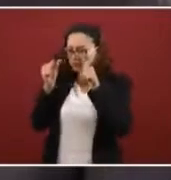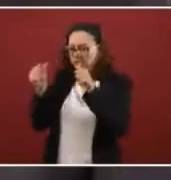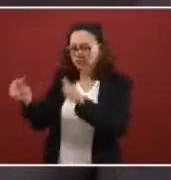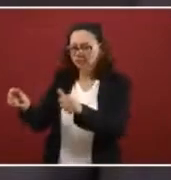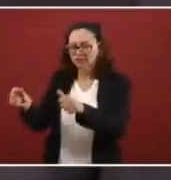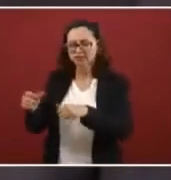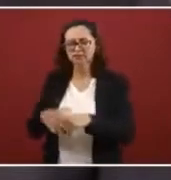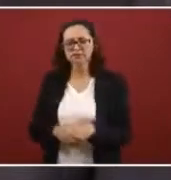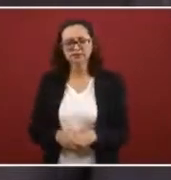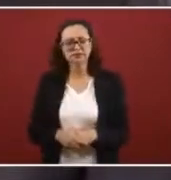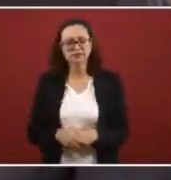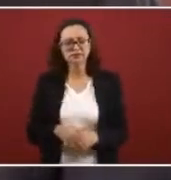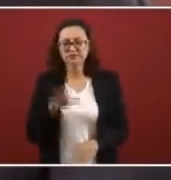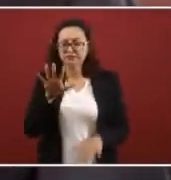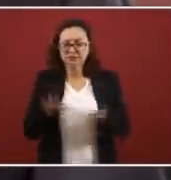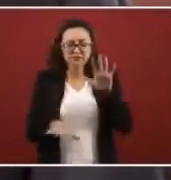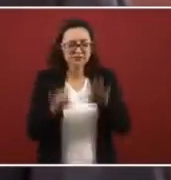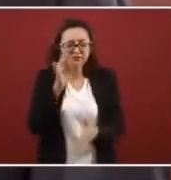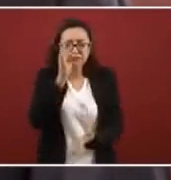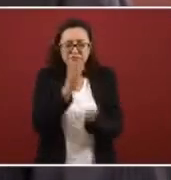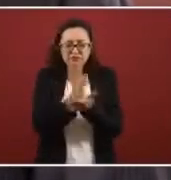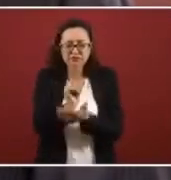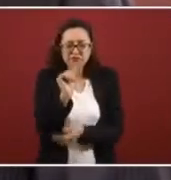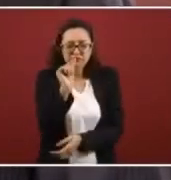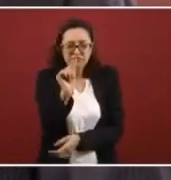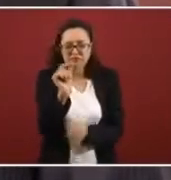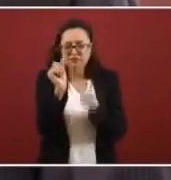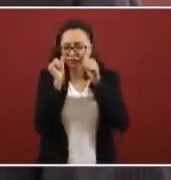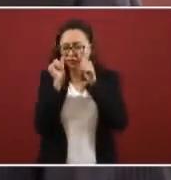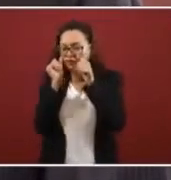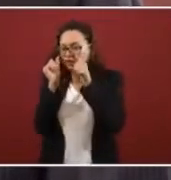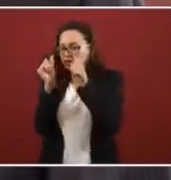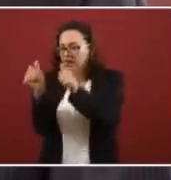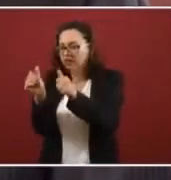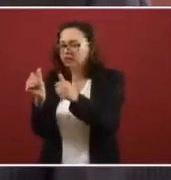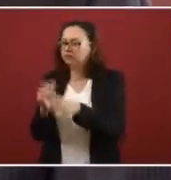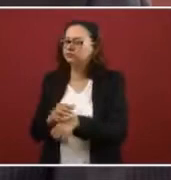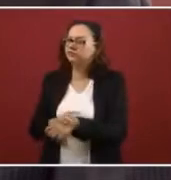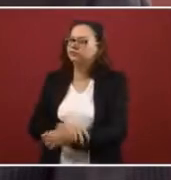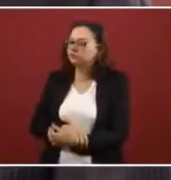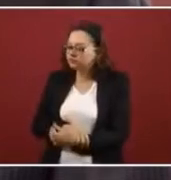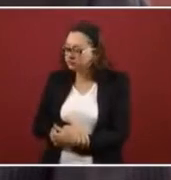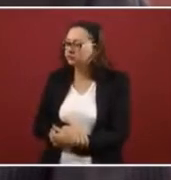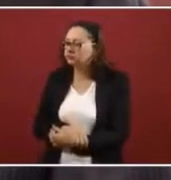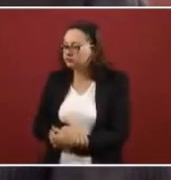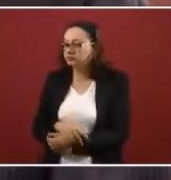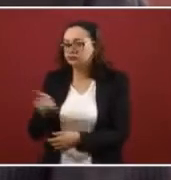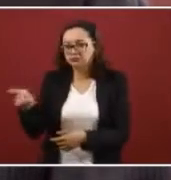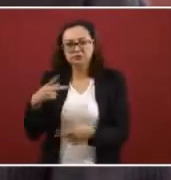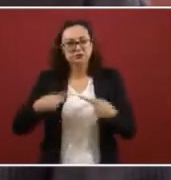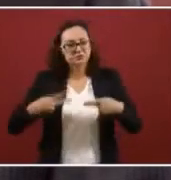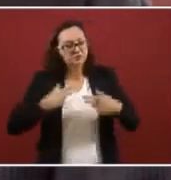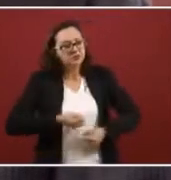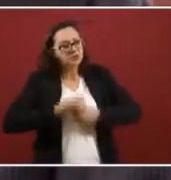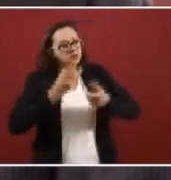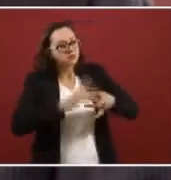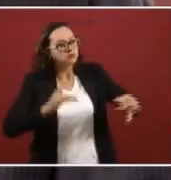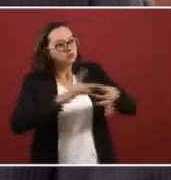But lots of times, only with listening, the people feel